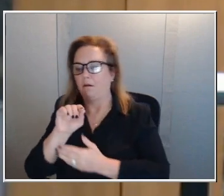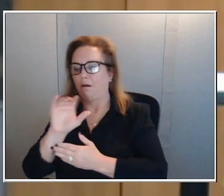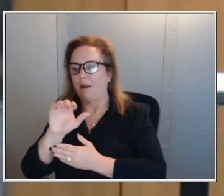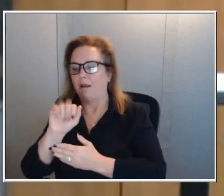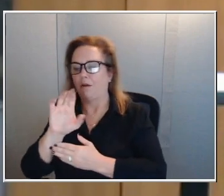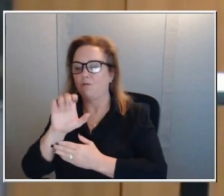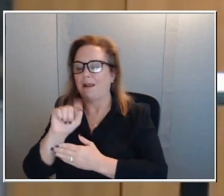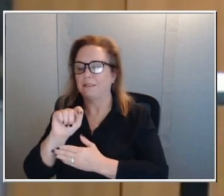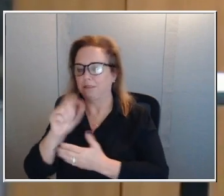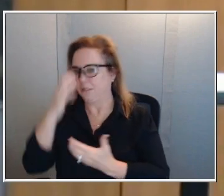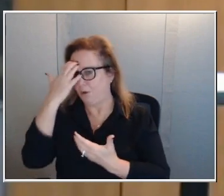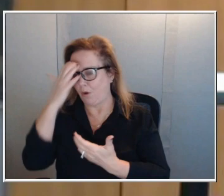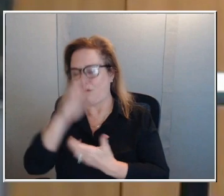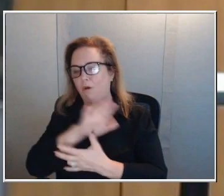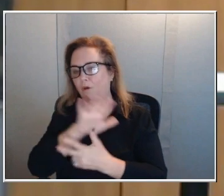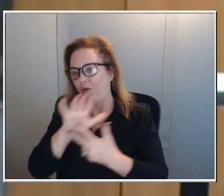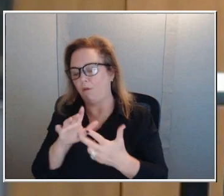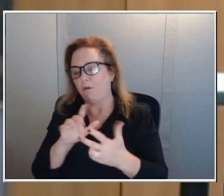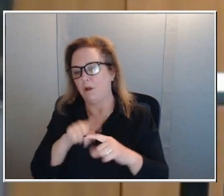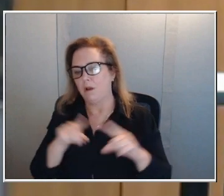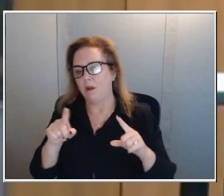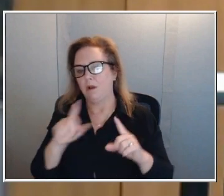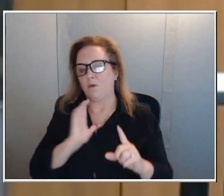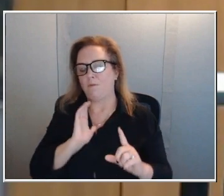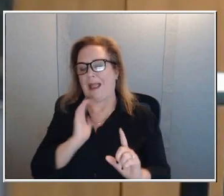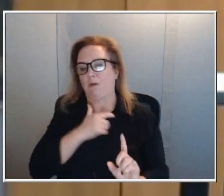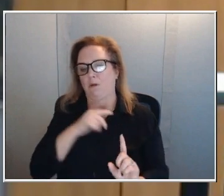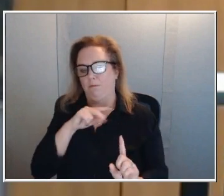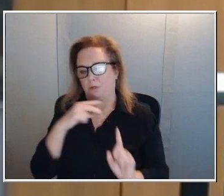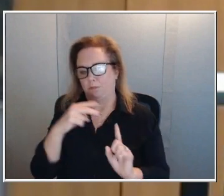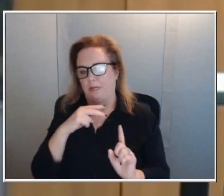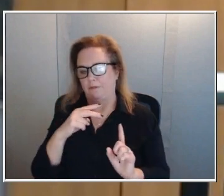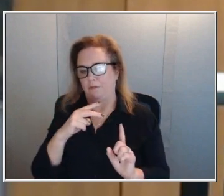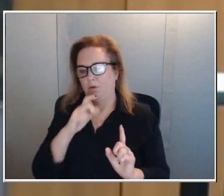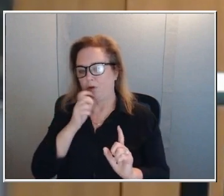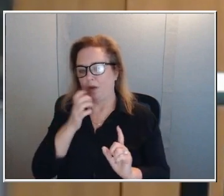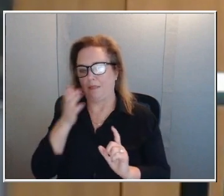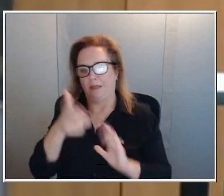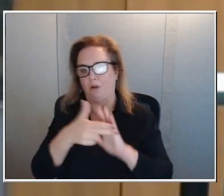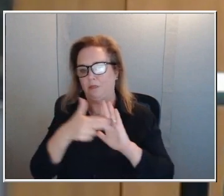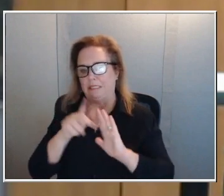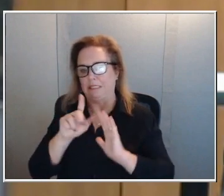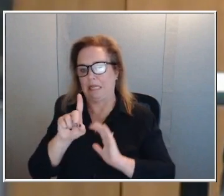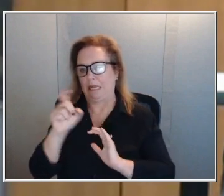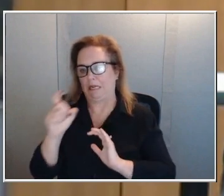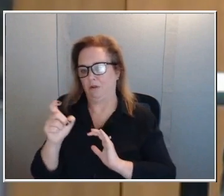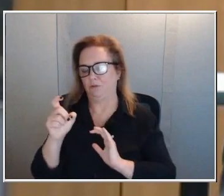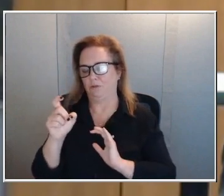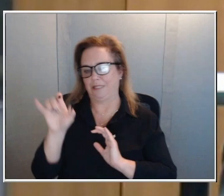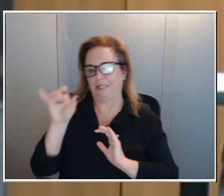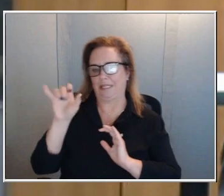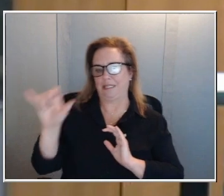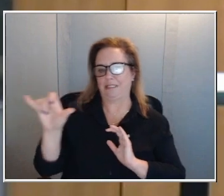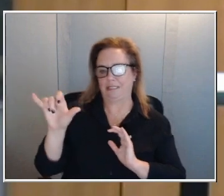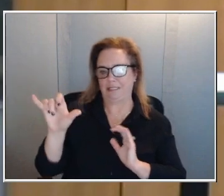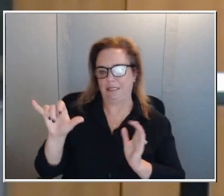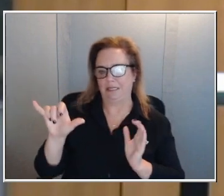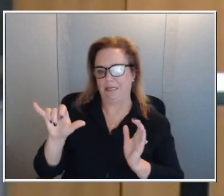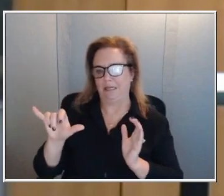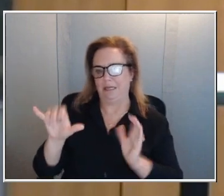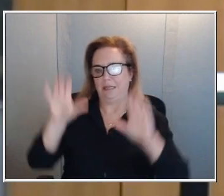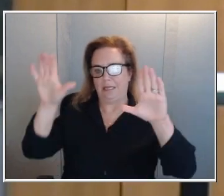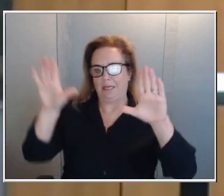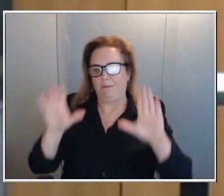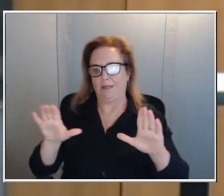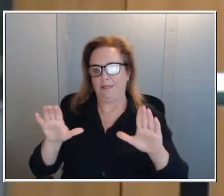is. So from our standpoint, we're not there to diagnose. That's where, the amazing people